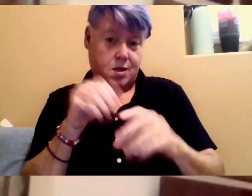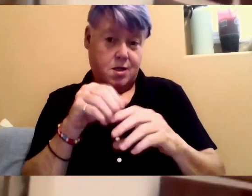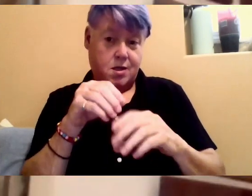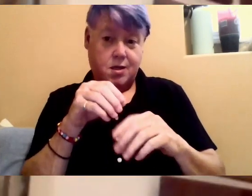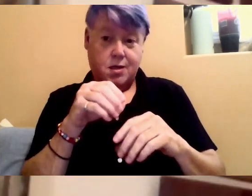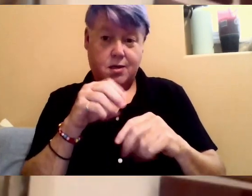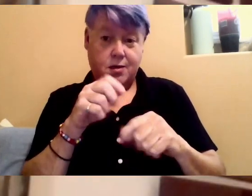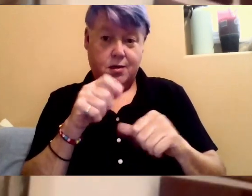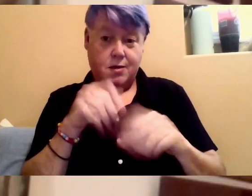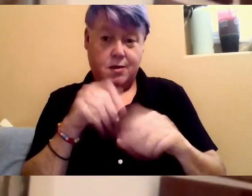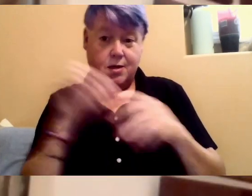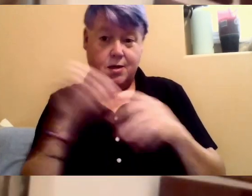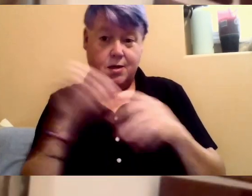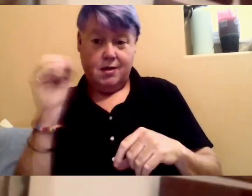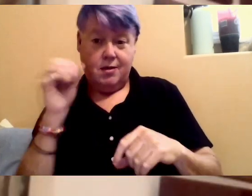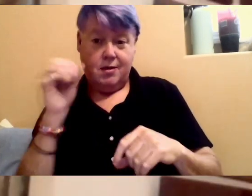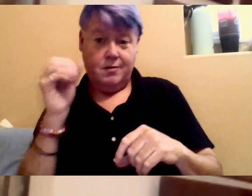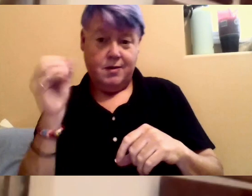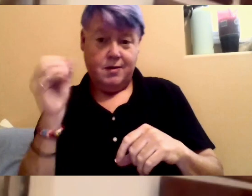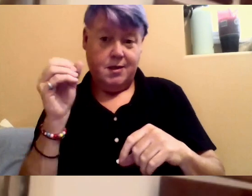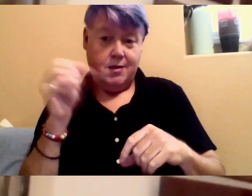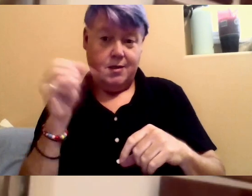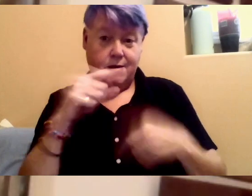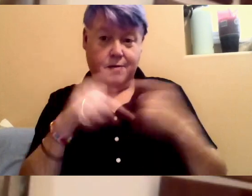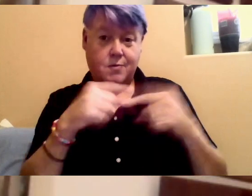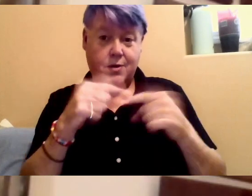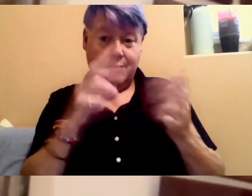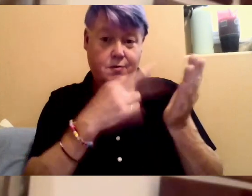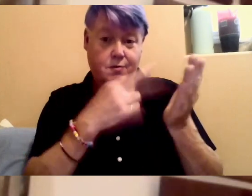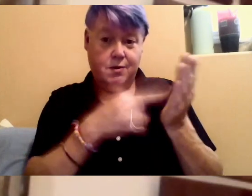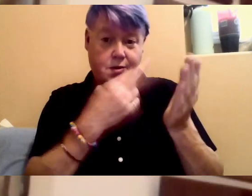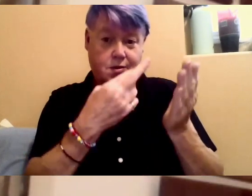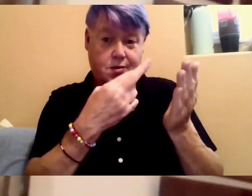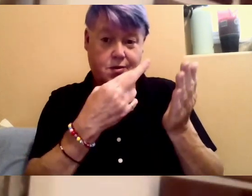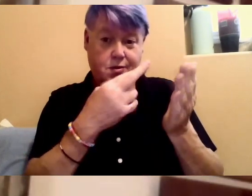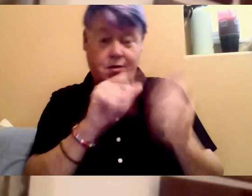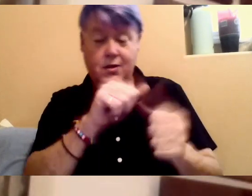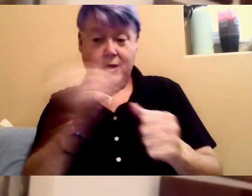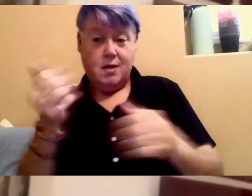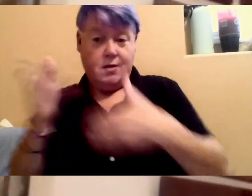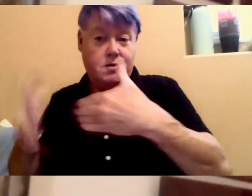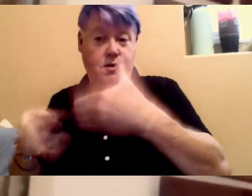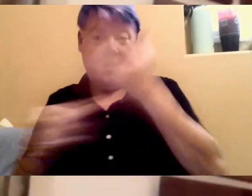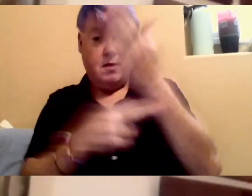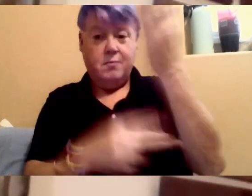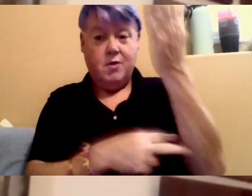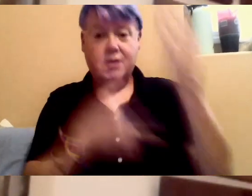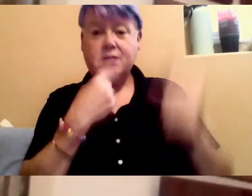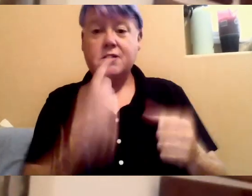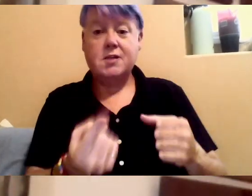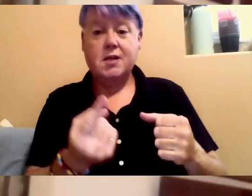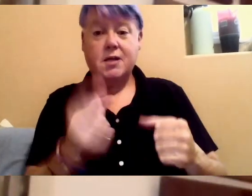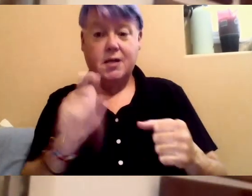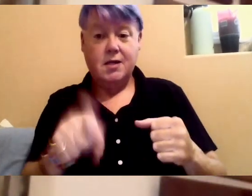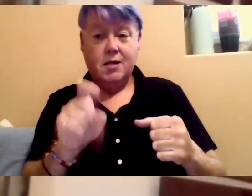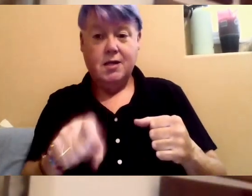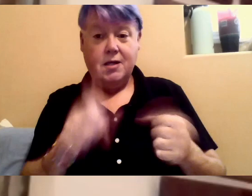Northern Ontario when I was researching the other side of the bridge and said, I need a